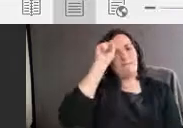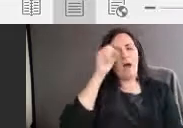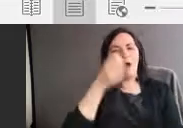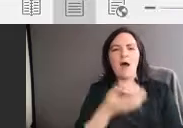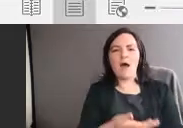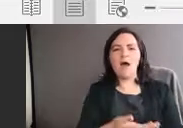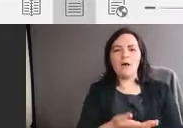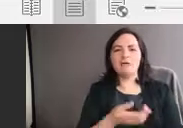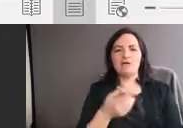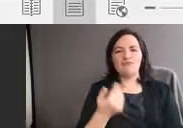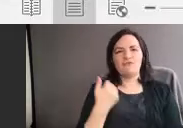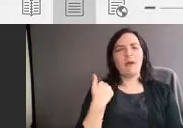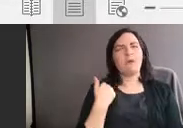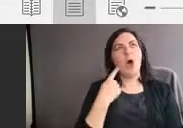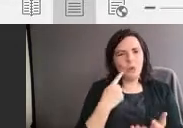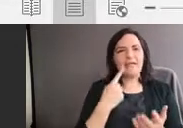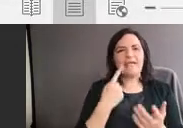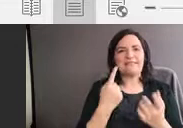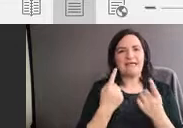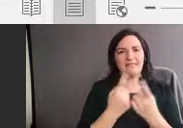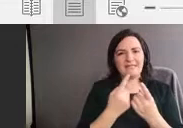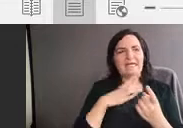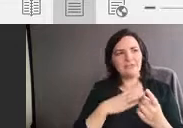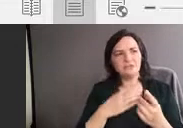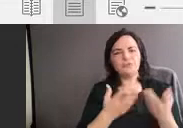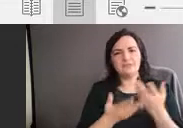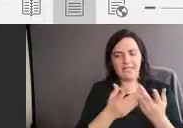to remind you about the things that you want to talk about.